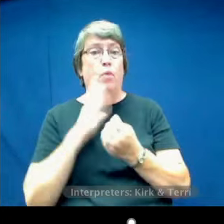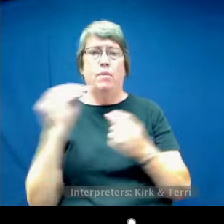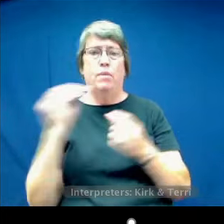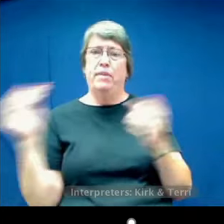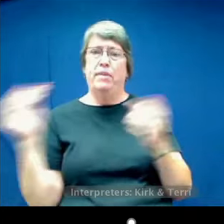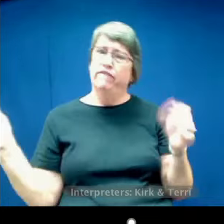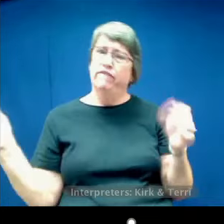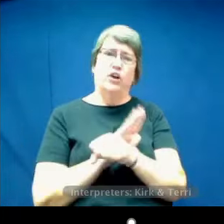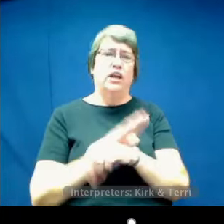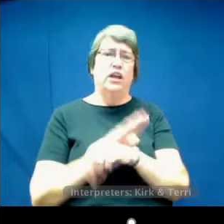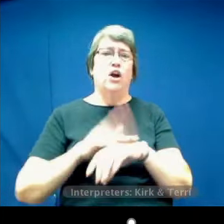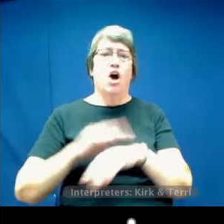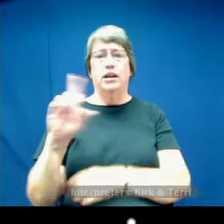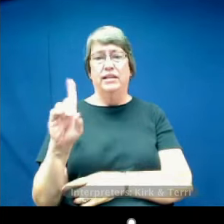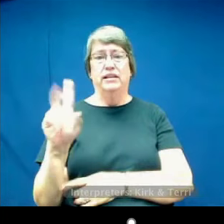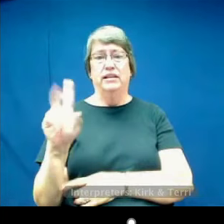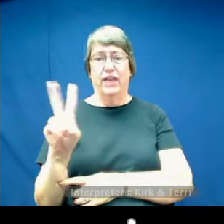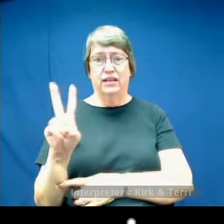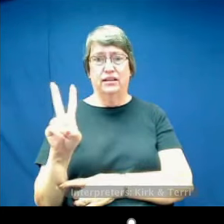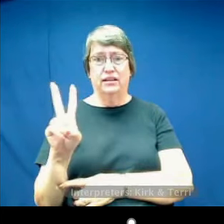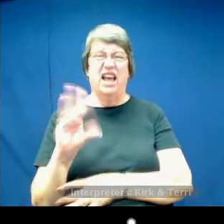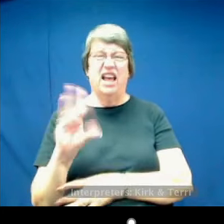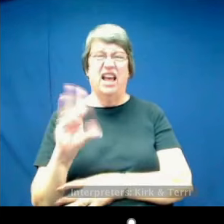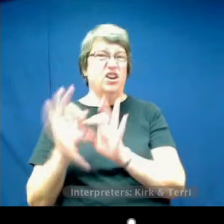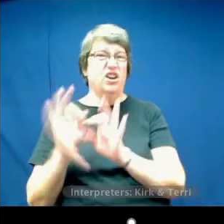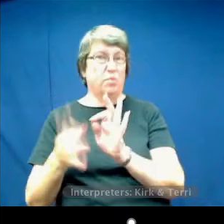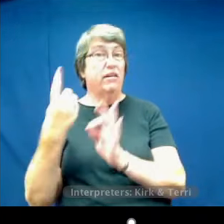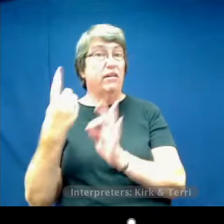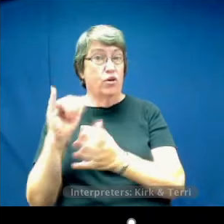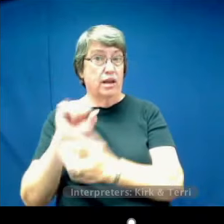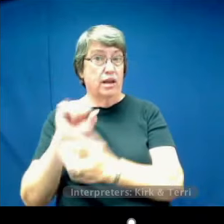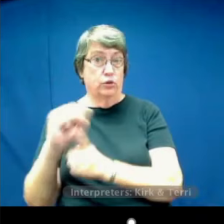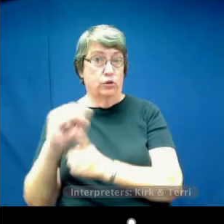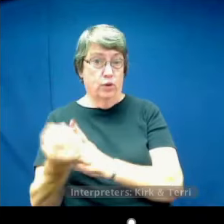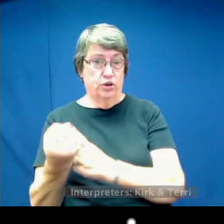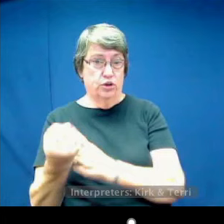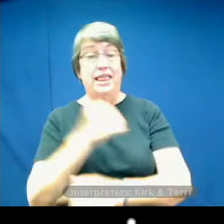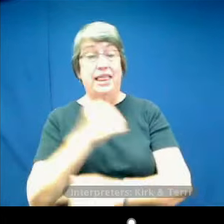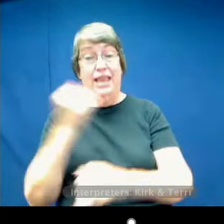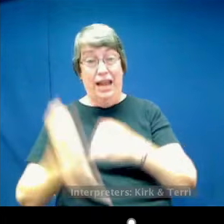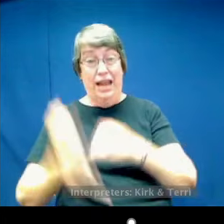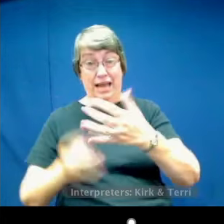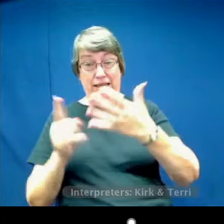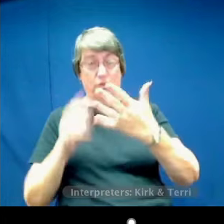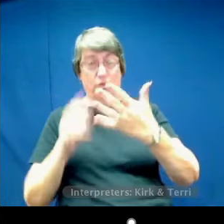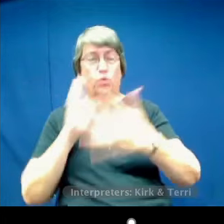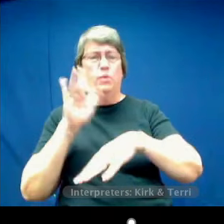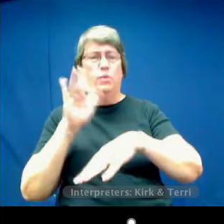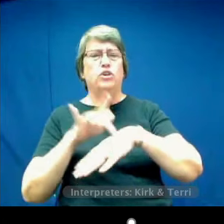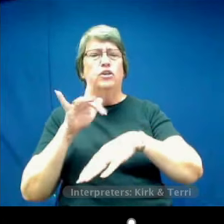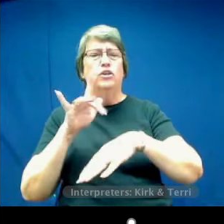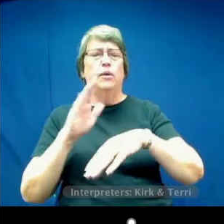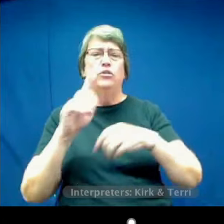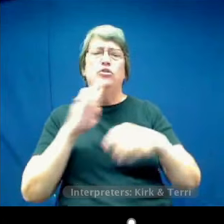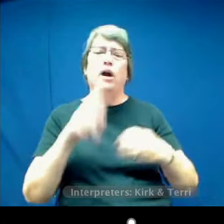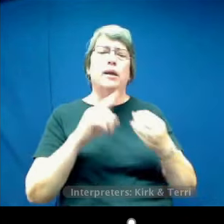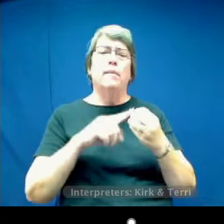violence and interpreting in those settings. And then we'll touch on the abuse and the neglect